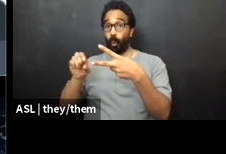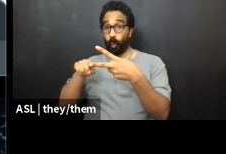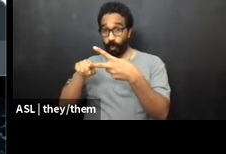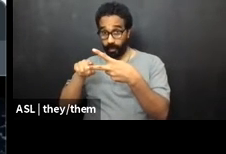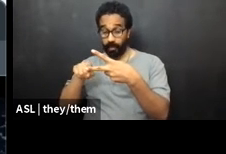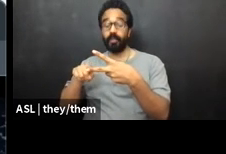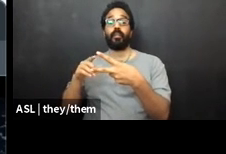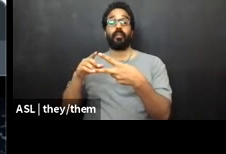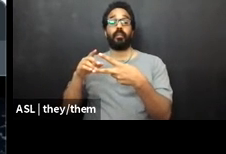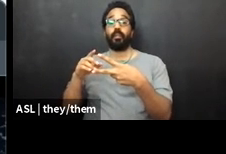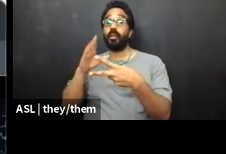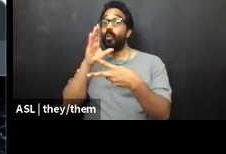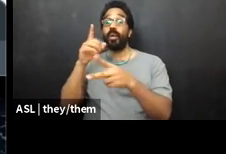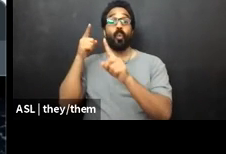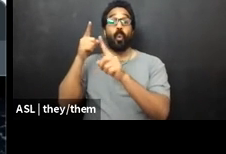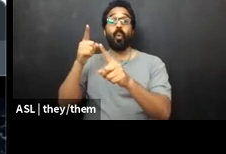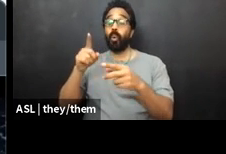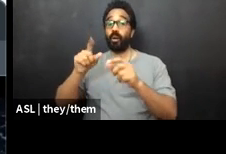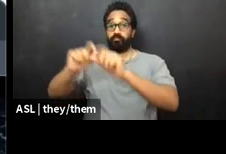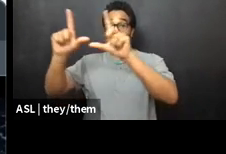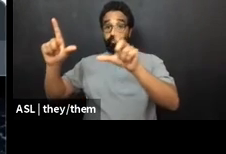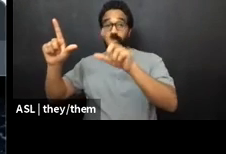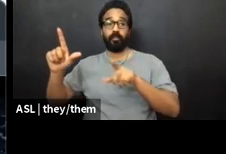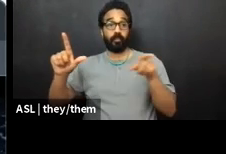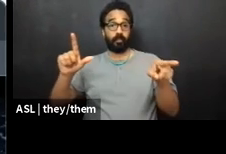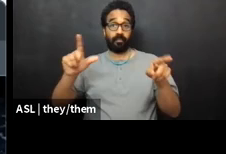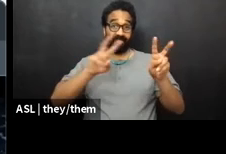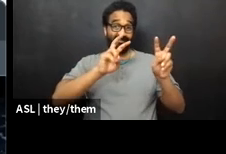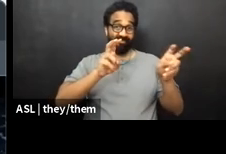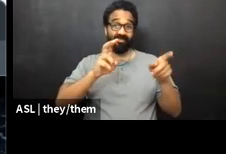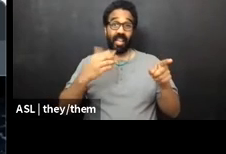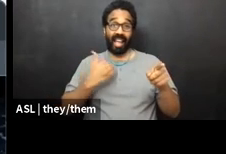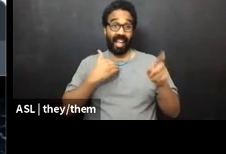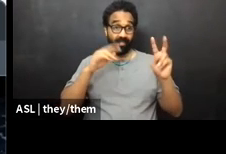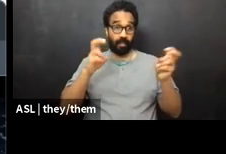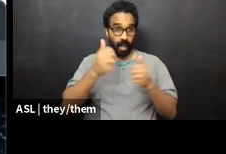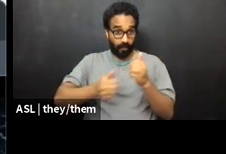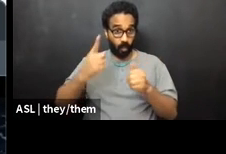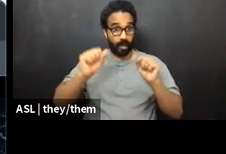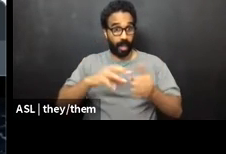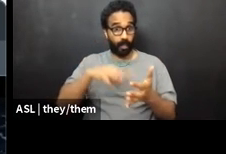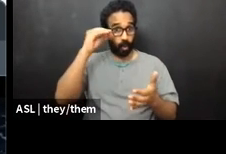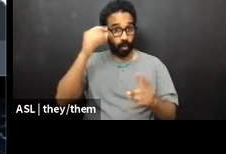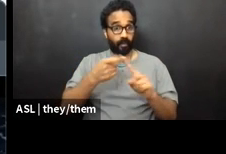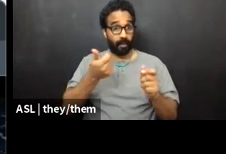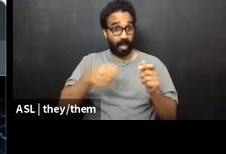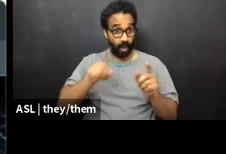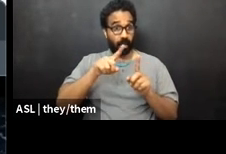learn from anyone. And there's a code there to submit that word through Menti,